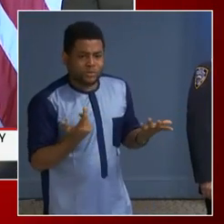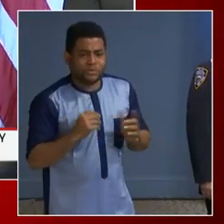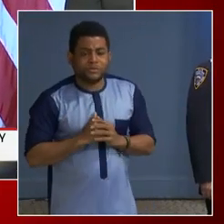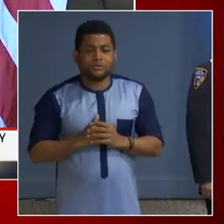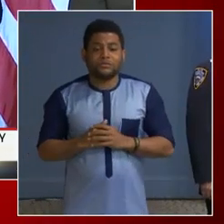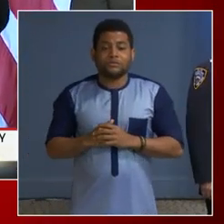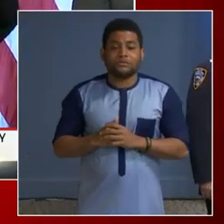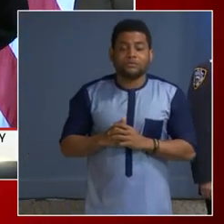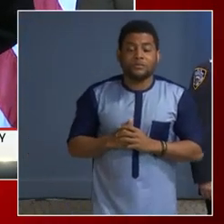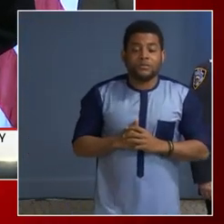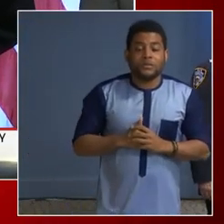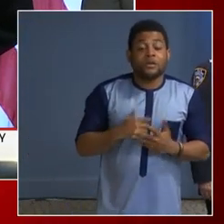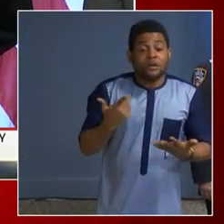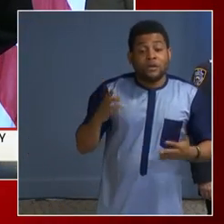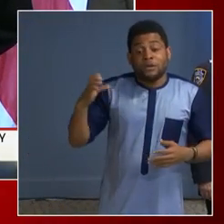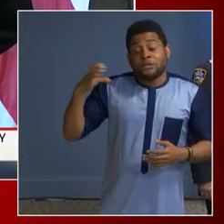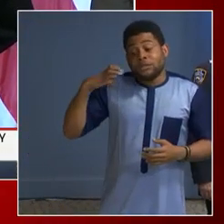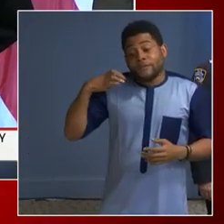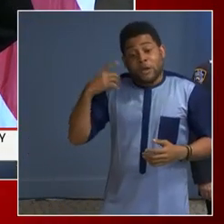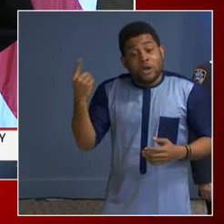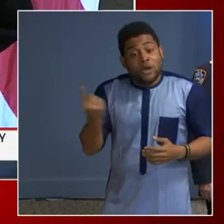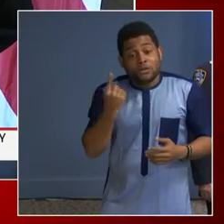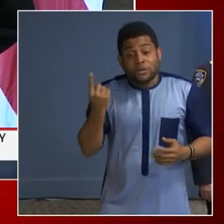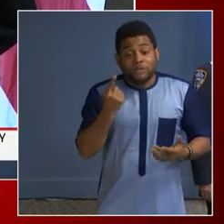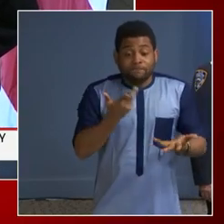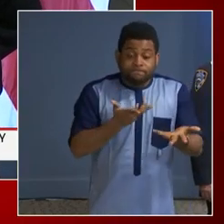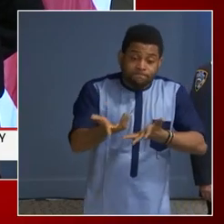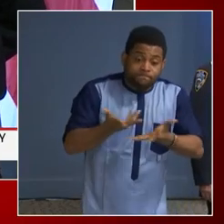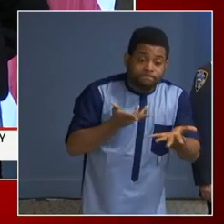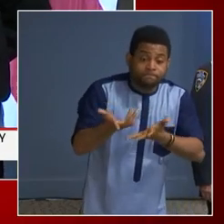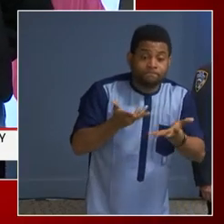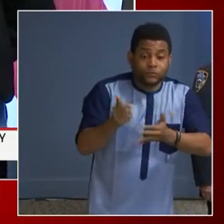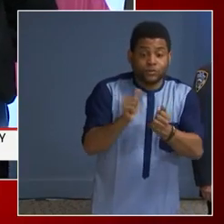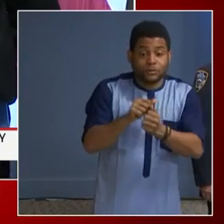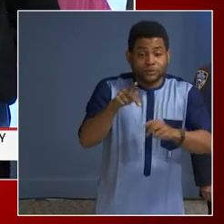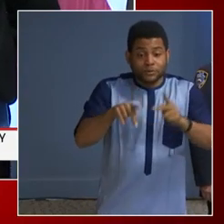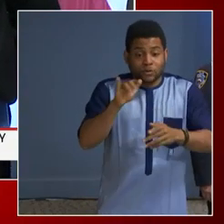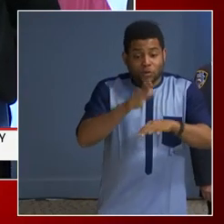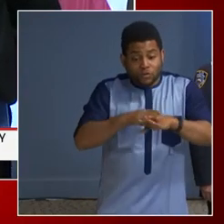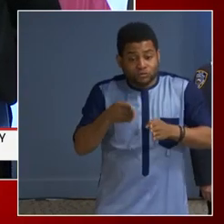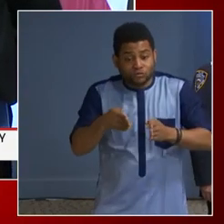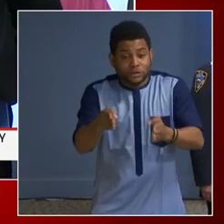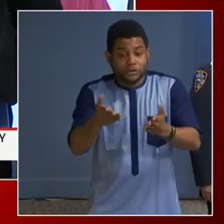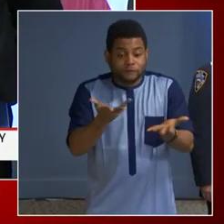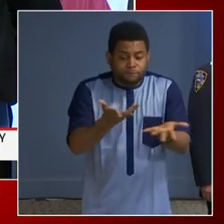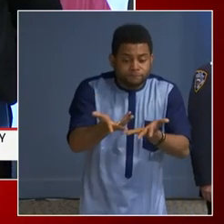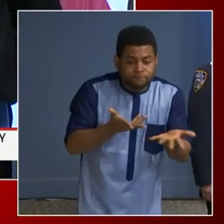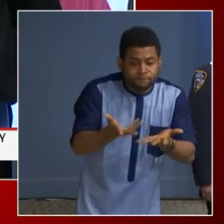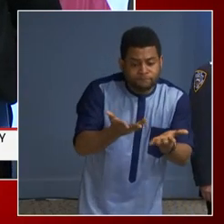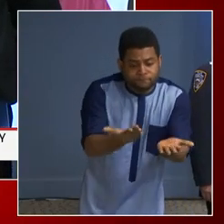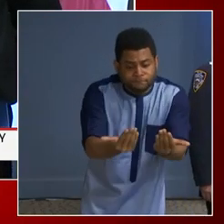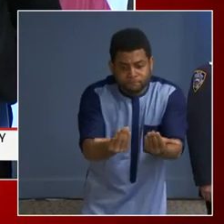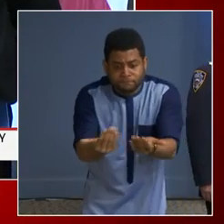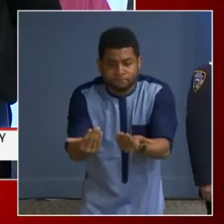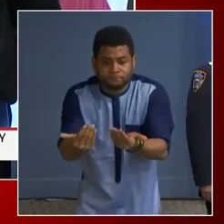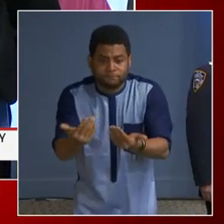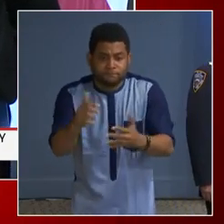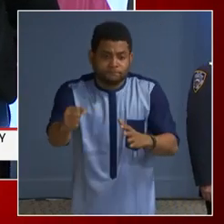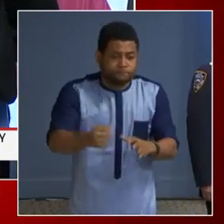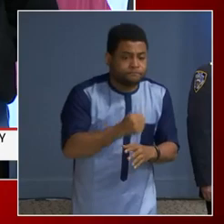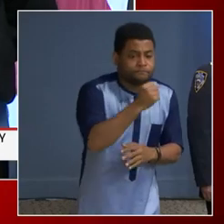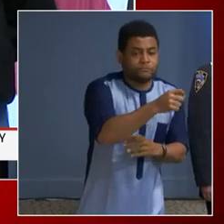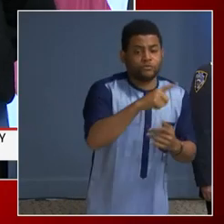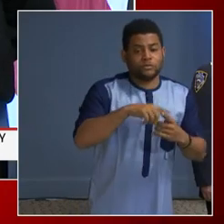deploys, and our officers are going to engage with people on the street, but more importantly, our homeless outreach workers, our